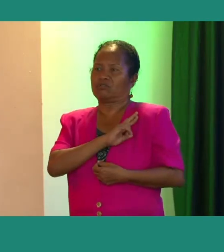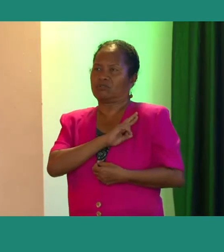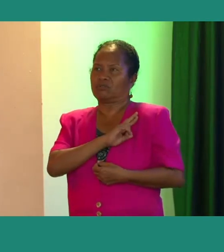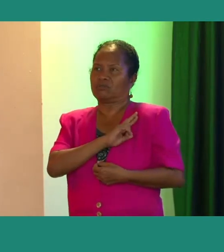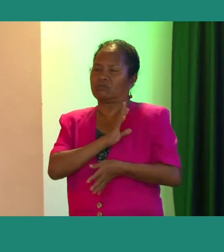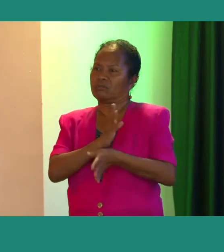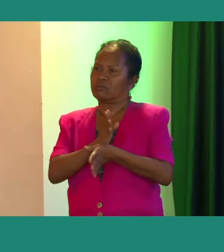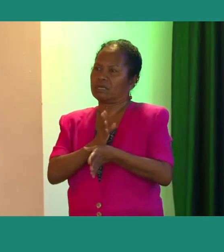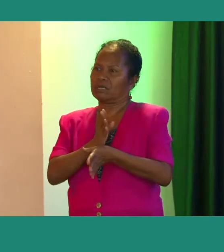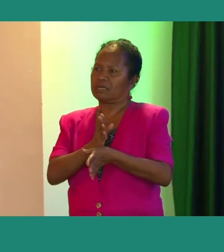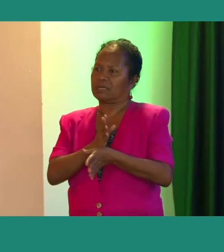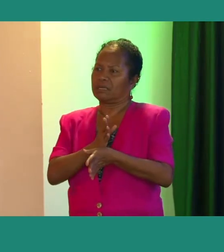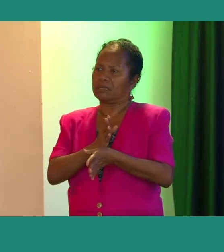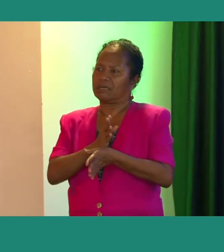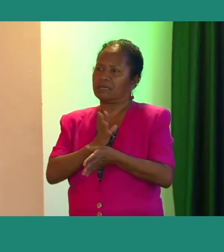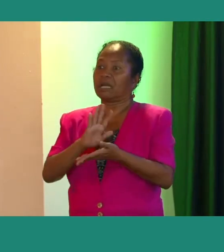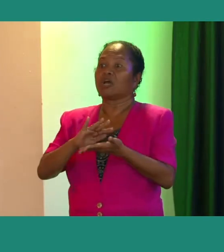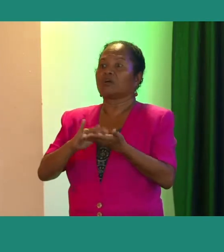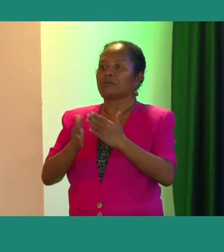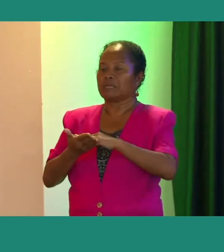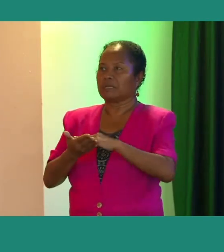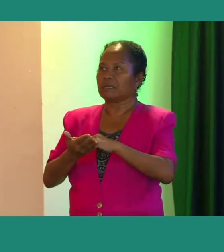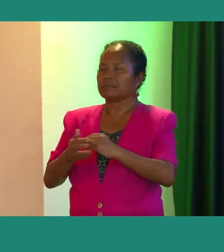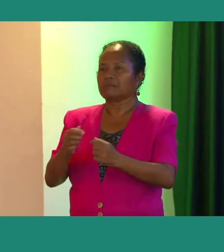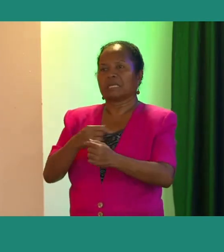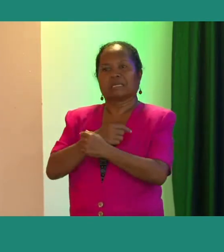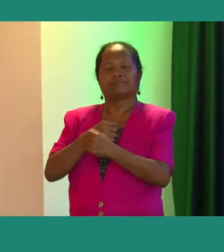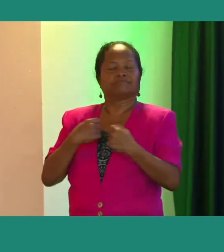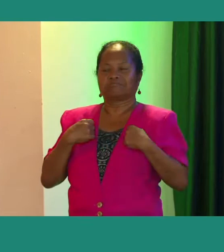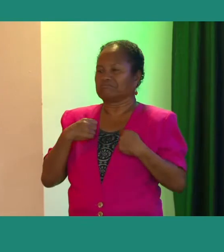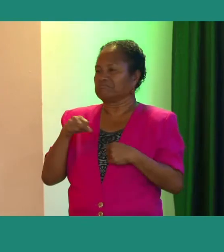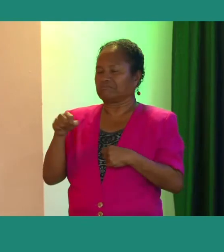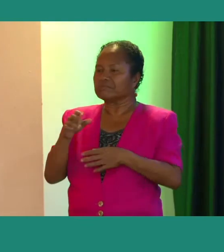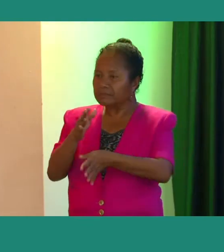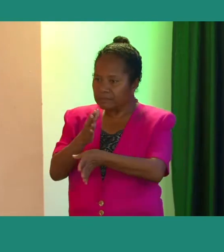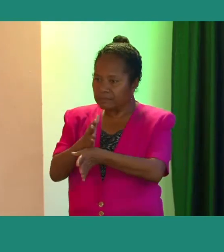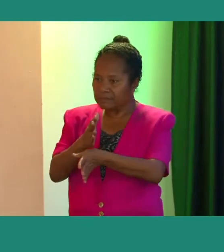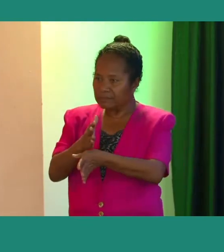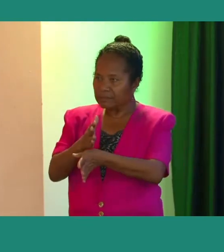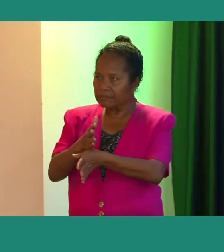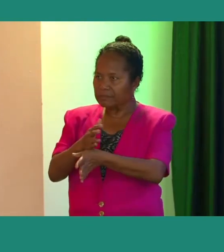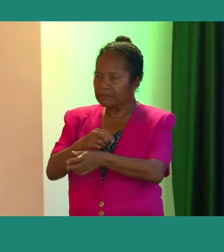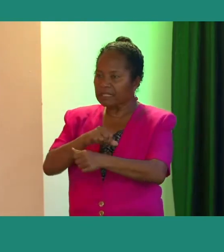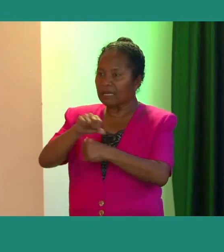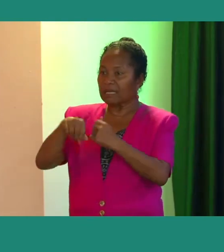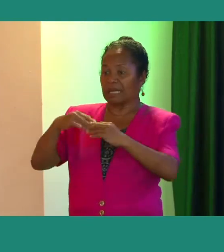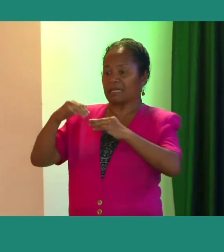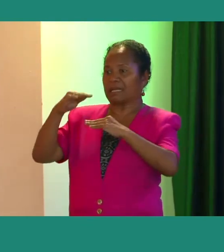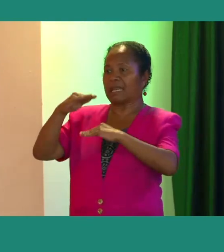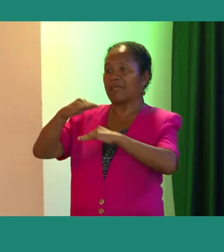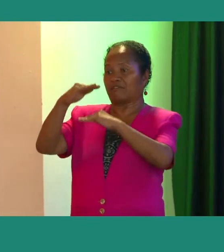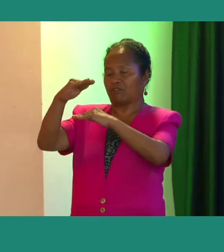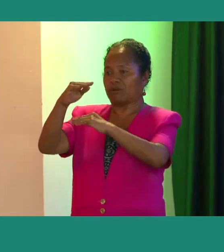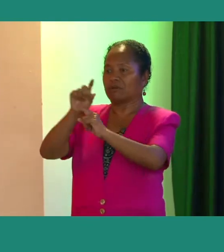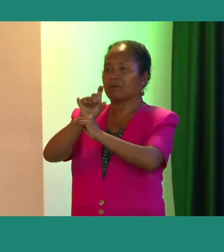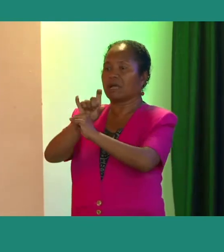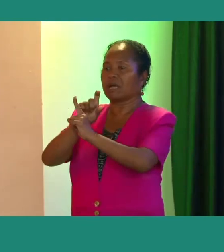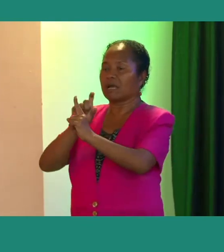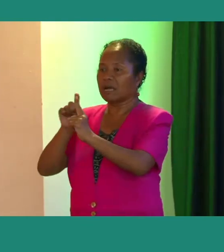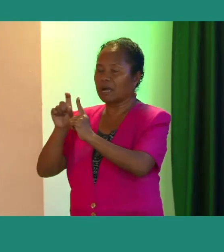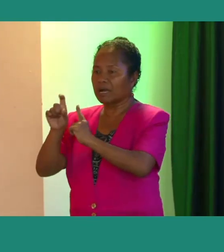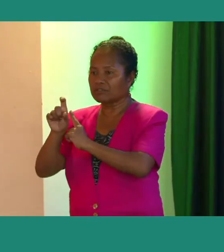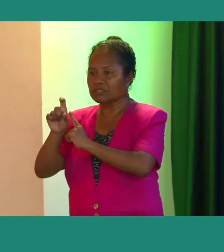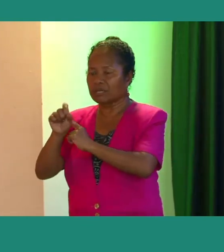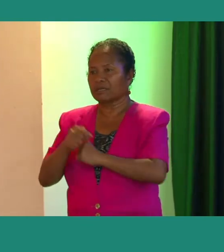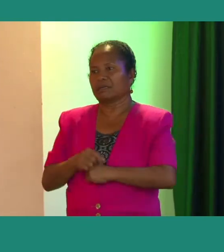that if we don't work at that level around our norms and our culture, you'll see very little